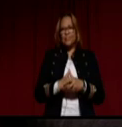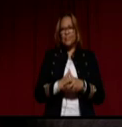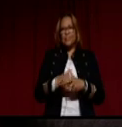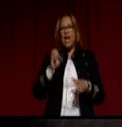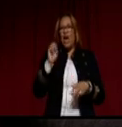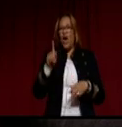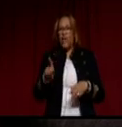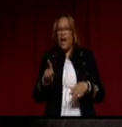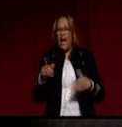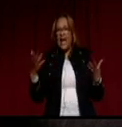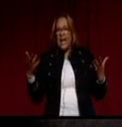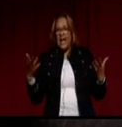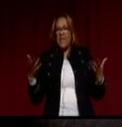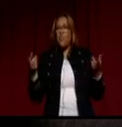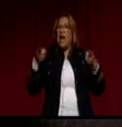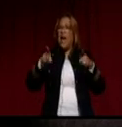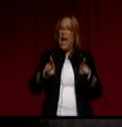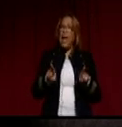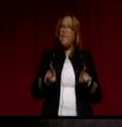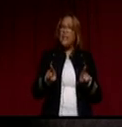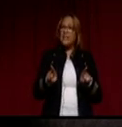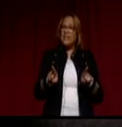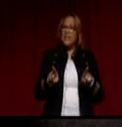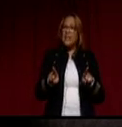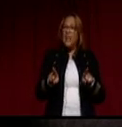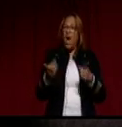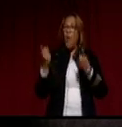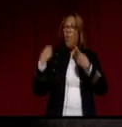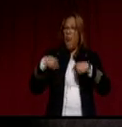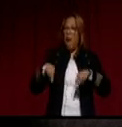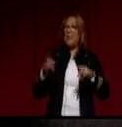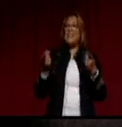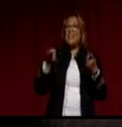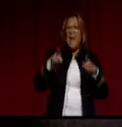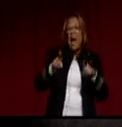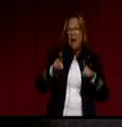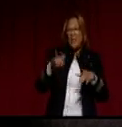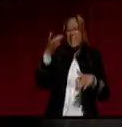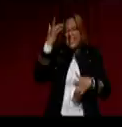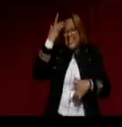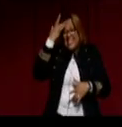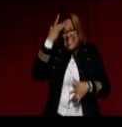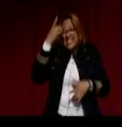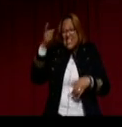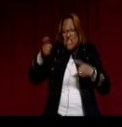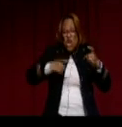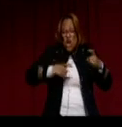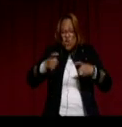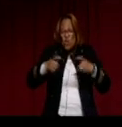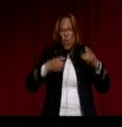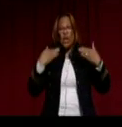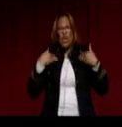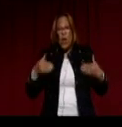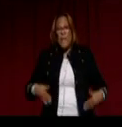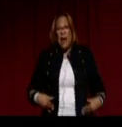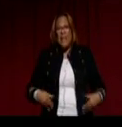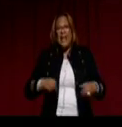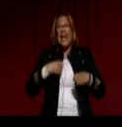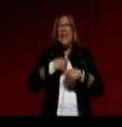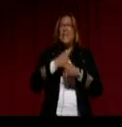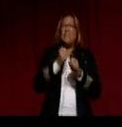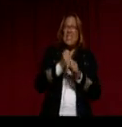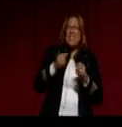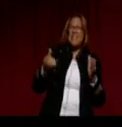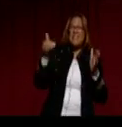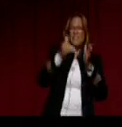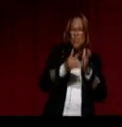okay, and so what happens is that as that happens and that virus takes over another cell, it reproduces itself, and then